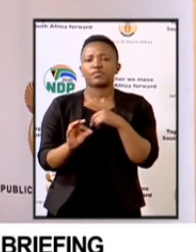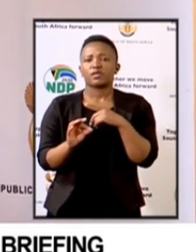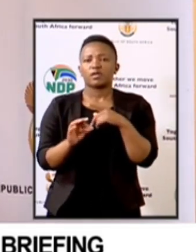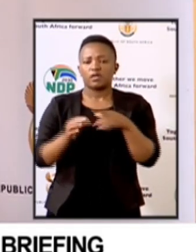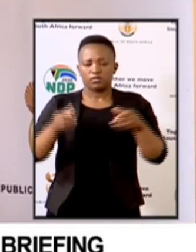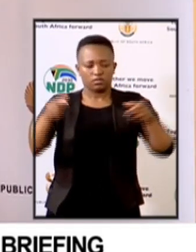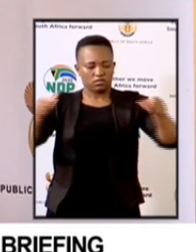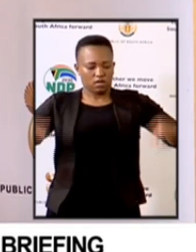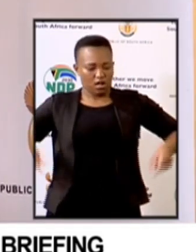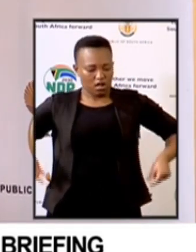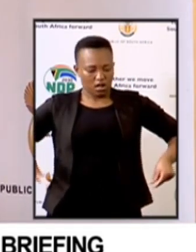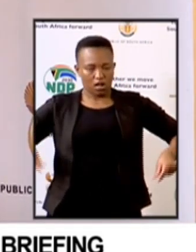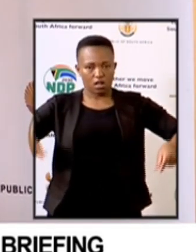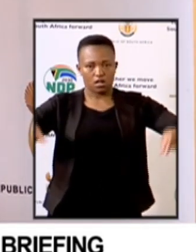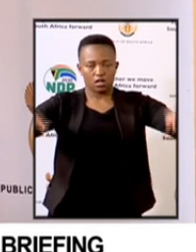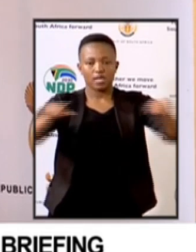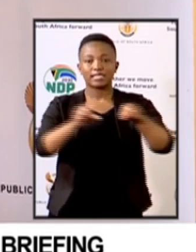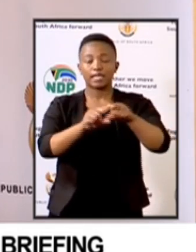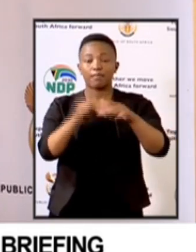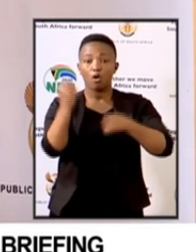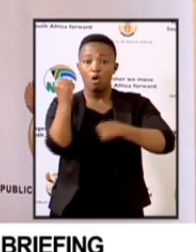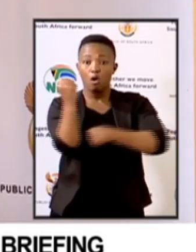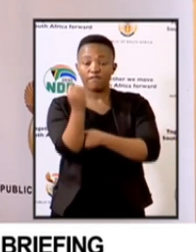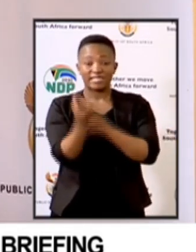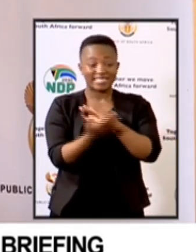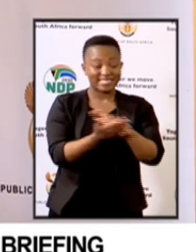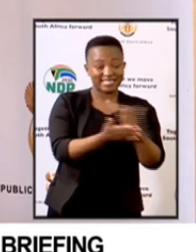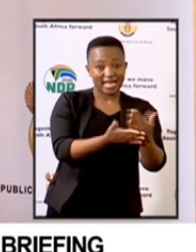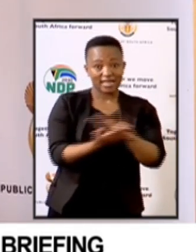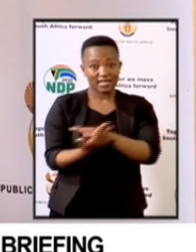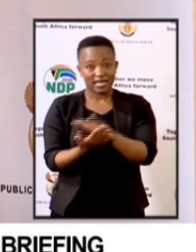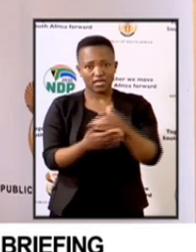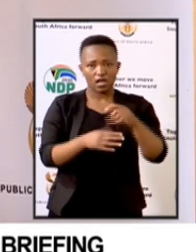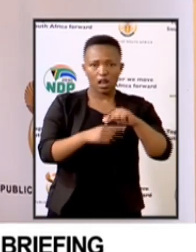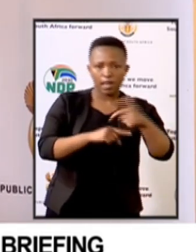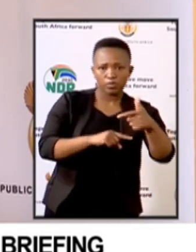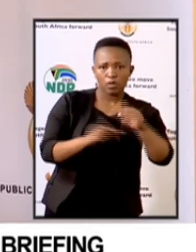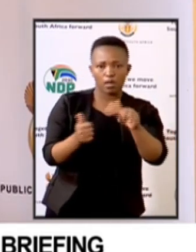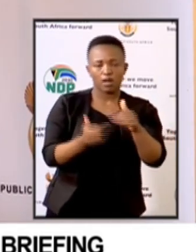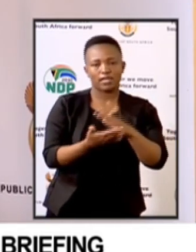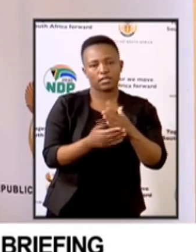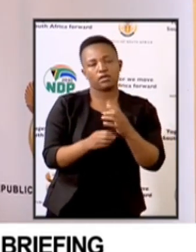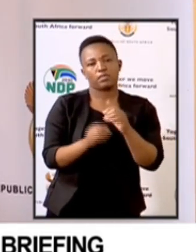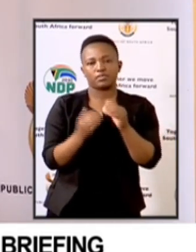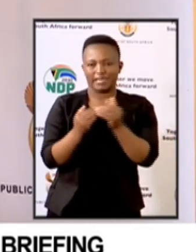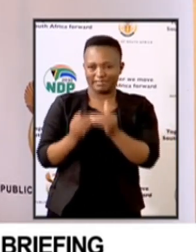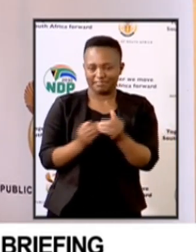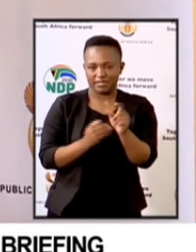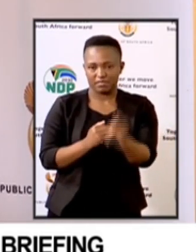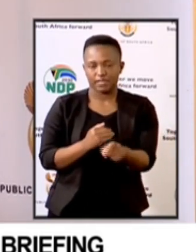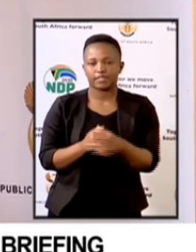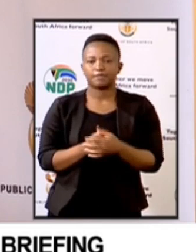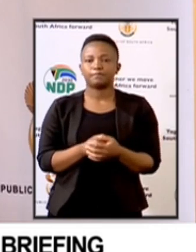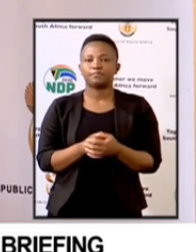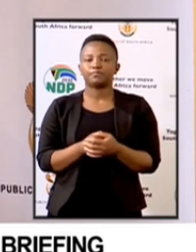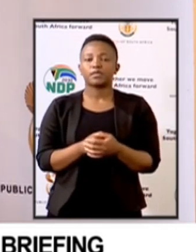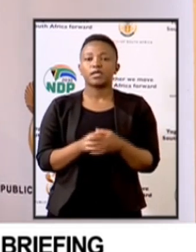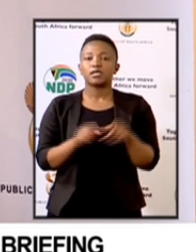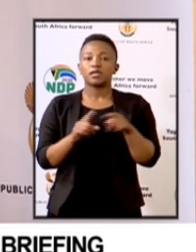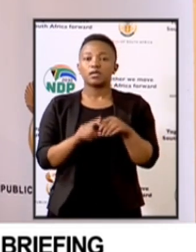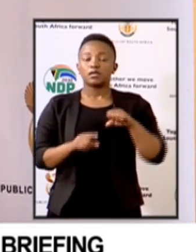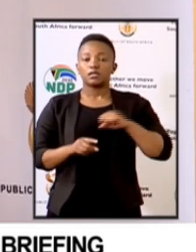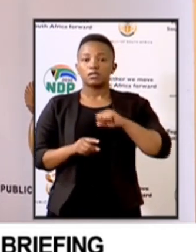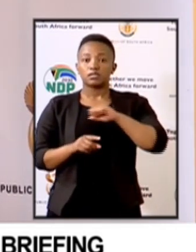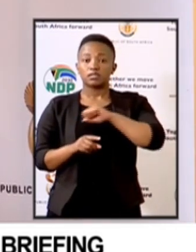handrails where office equipment is shared, etc. Visits to the workplace by non-employees must be